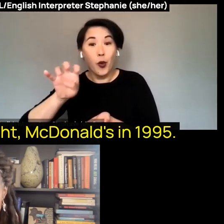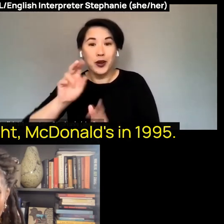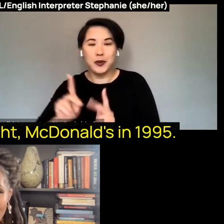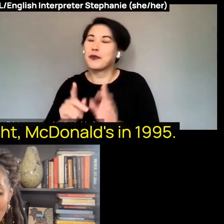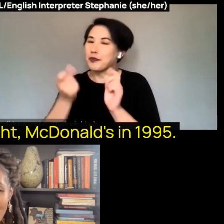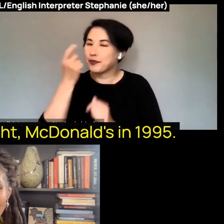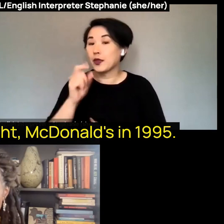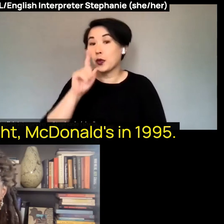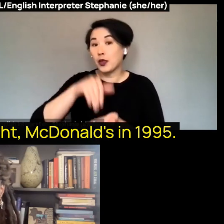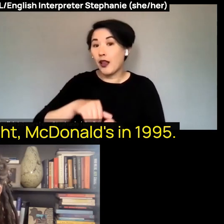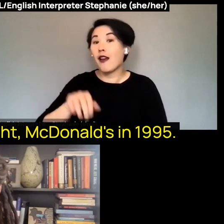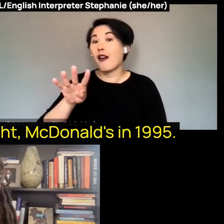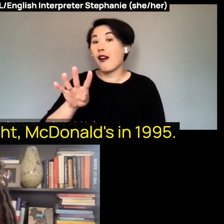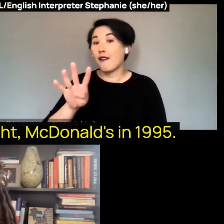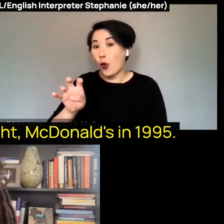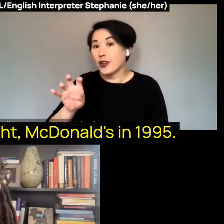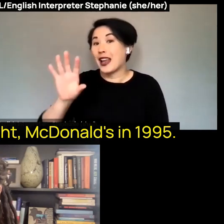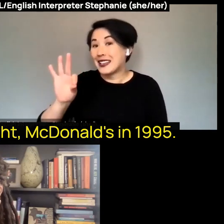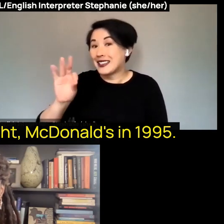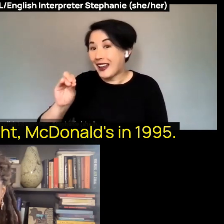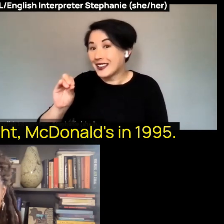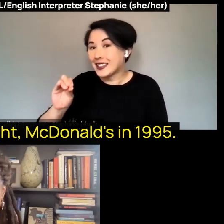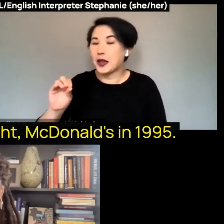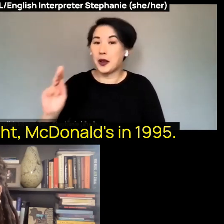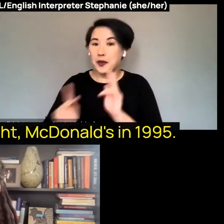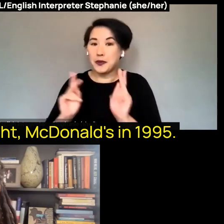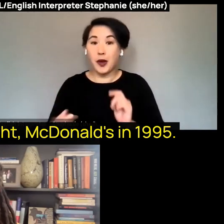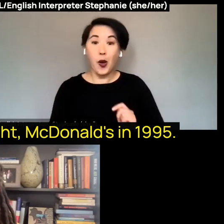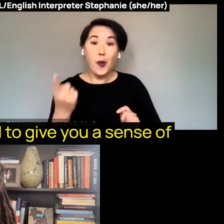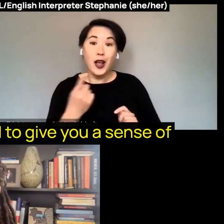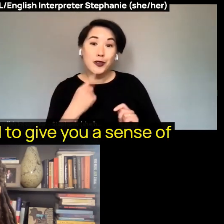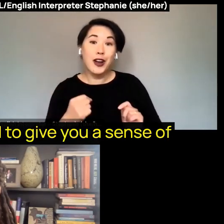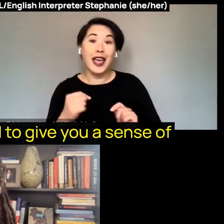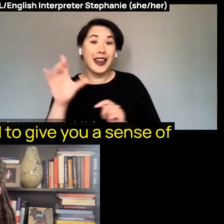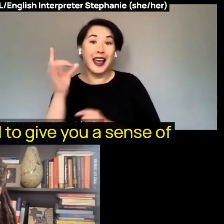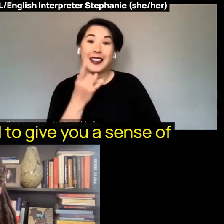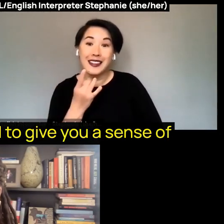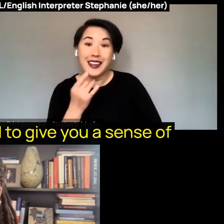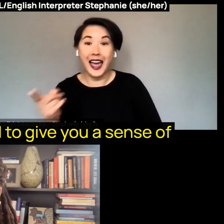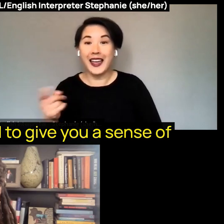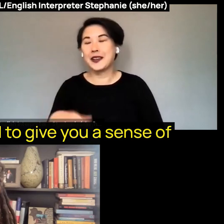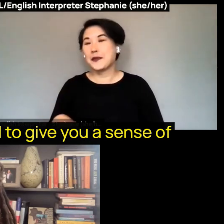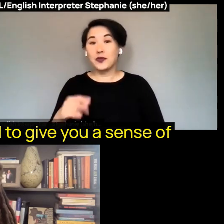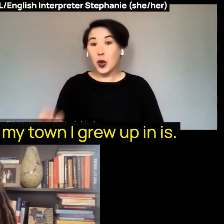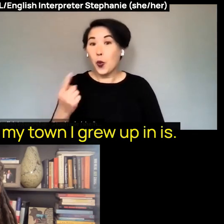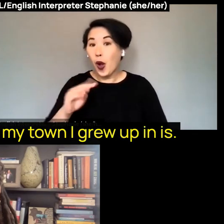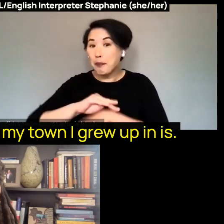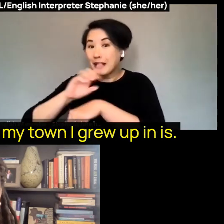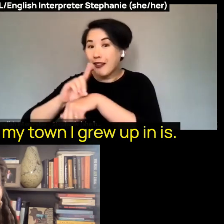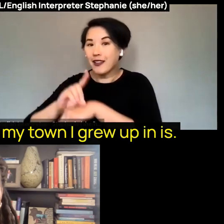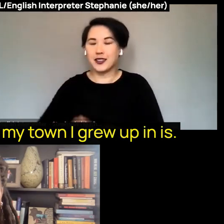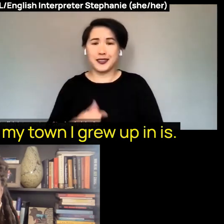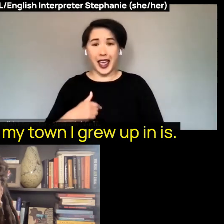1,491 people, one red light, McDonald's in 1995. And I grew up on a dirt road, to give you a sense of just